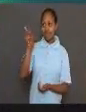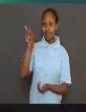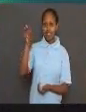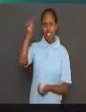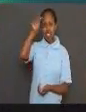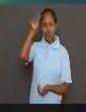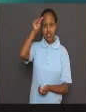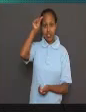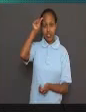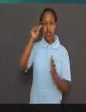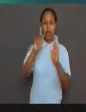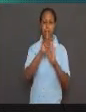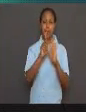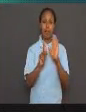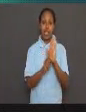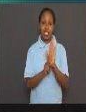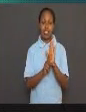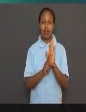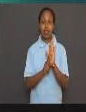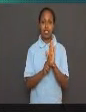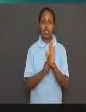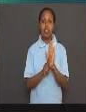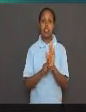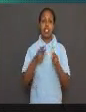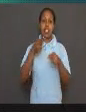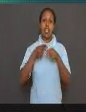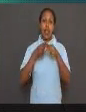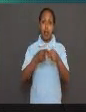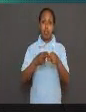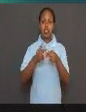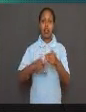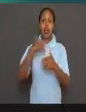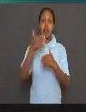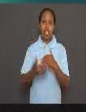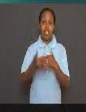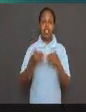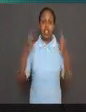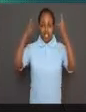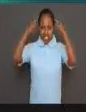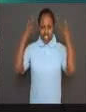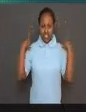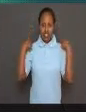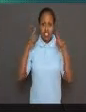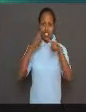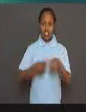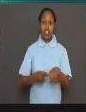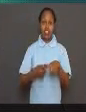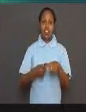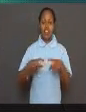Archimedes' principle is named after Greek